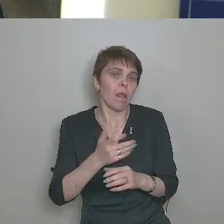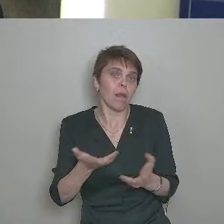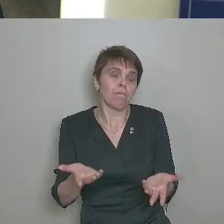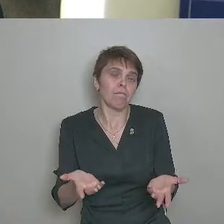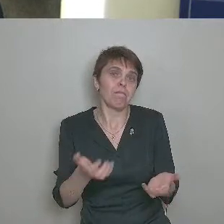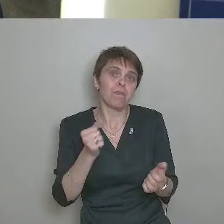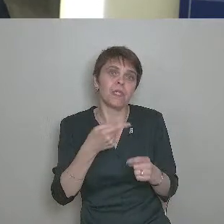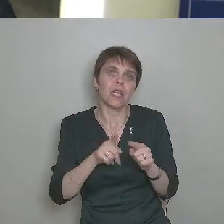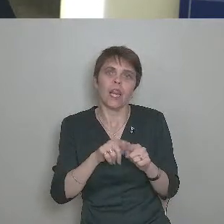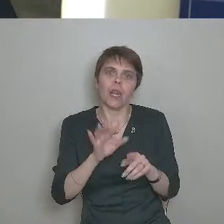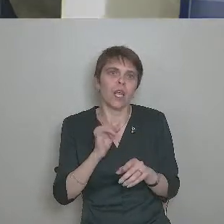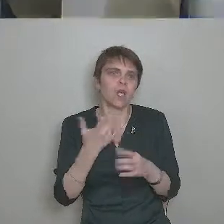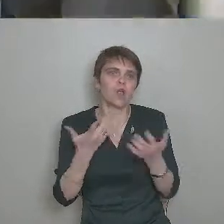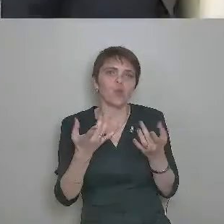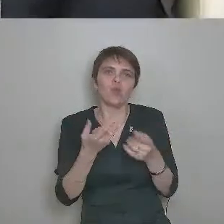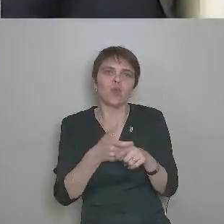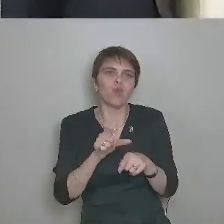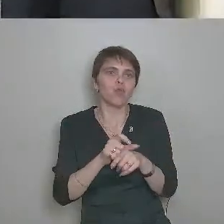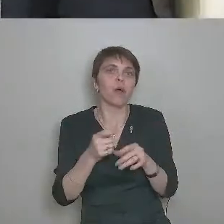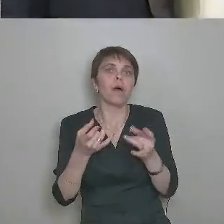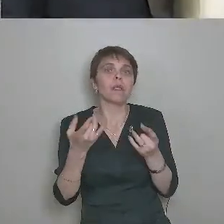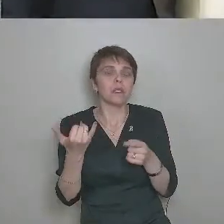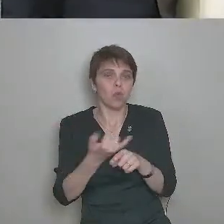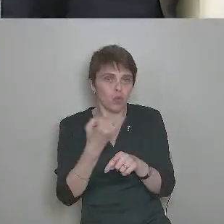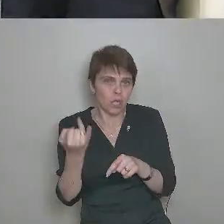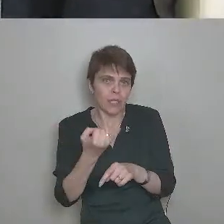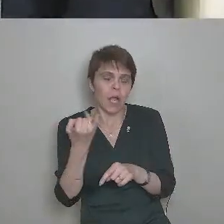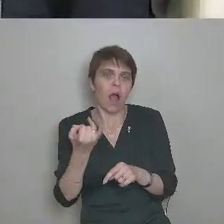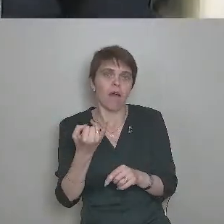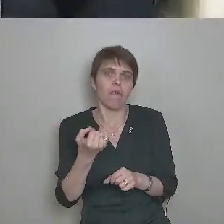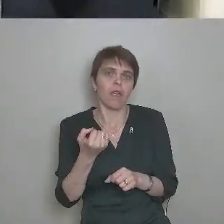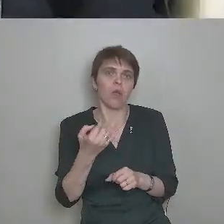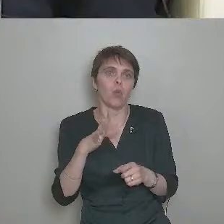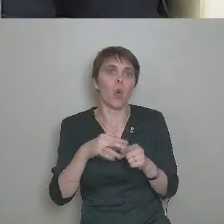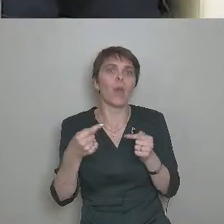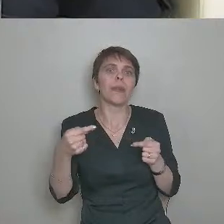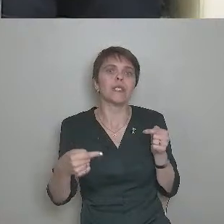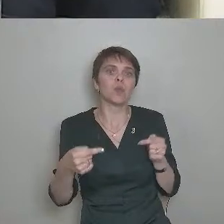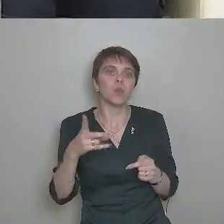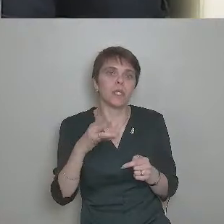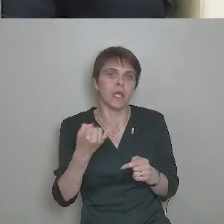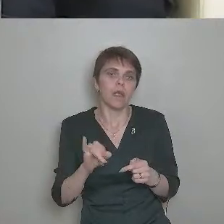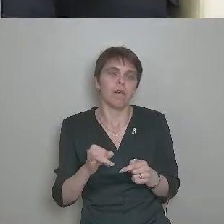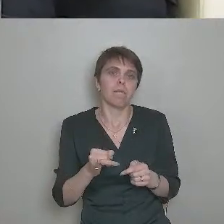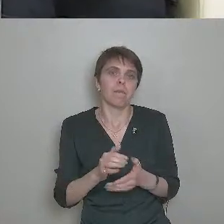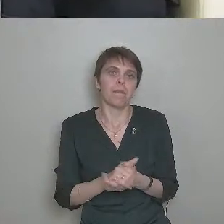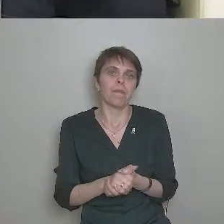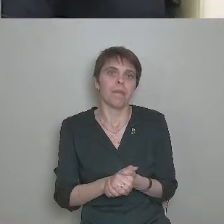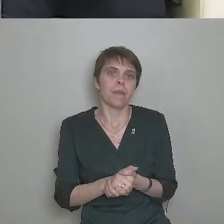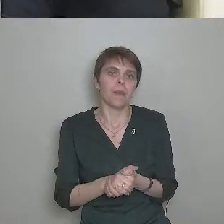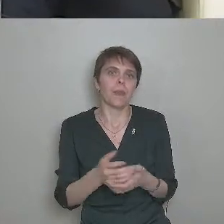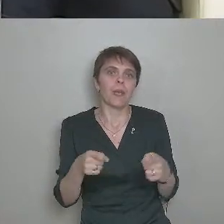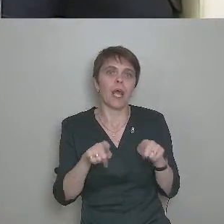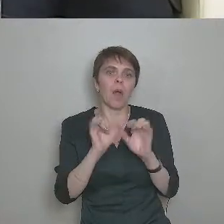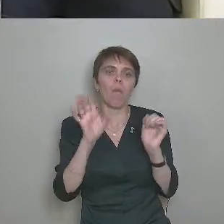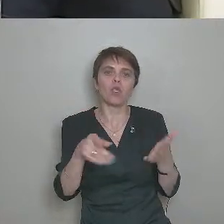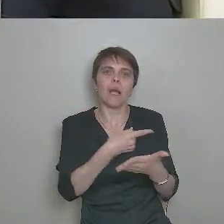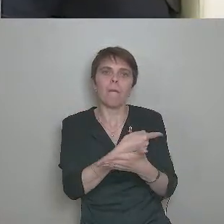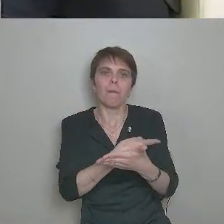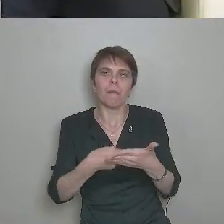but not even at the rayon councils in the west of Ukraine. That's a very interesting question for discussion. Thank